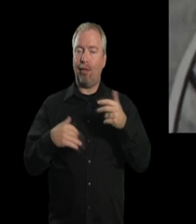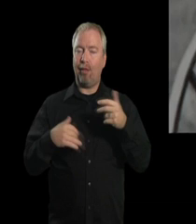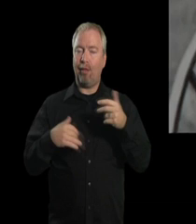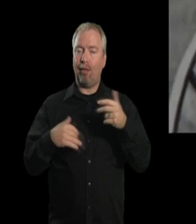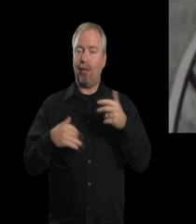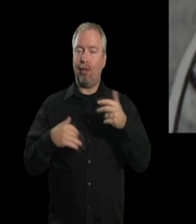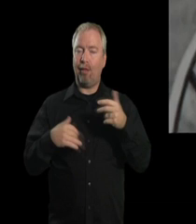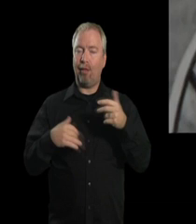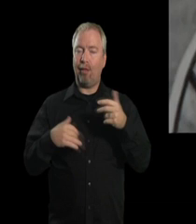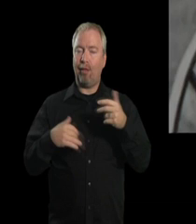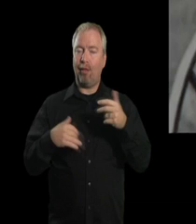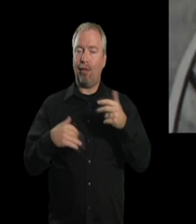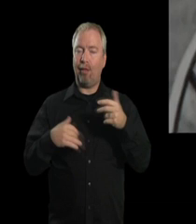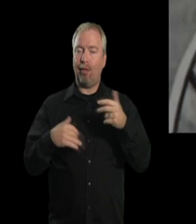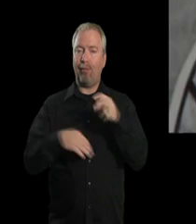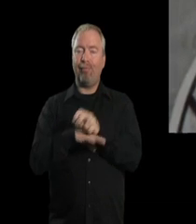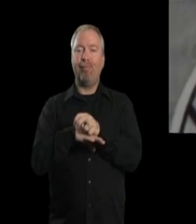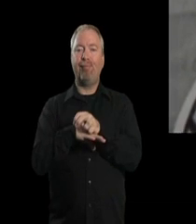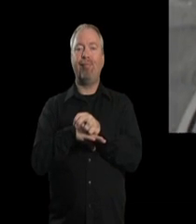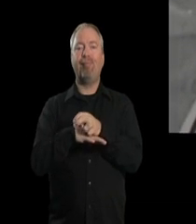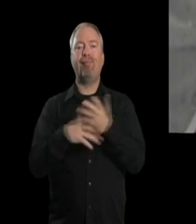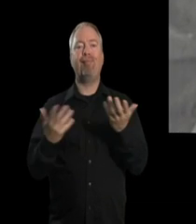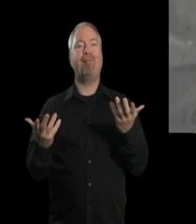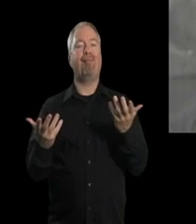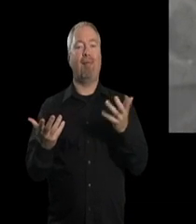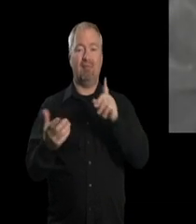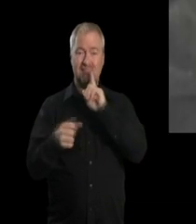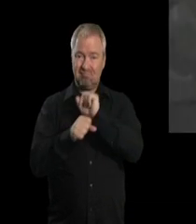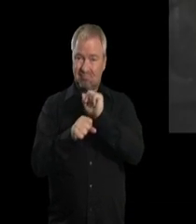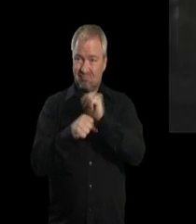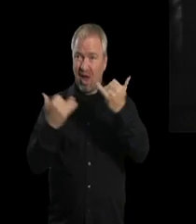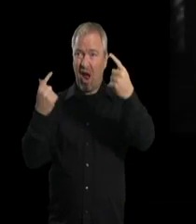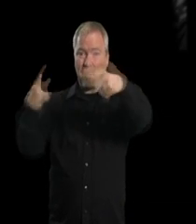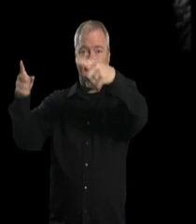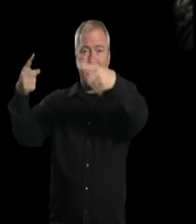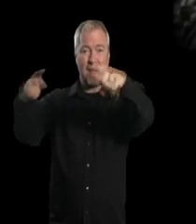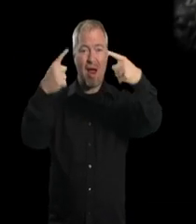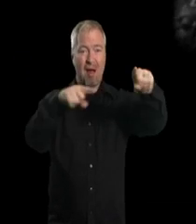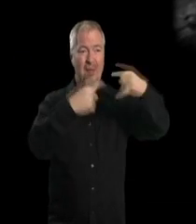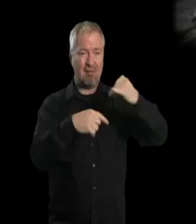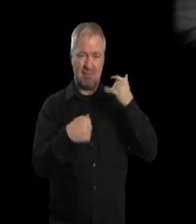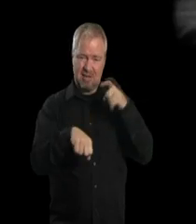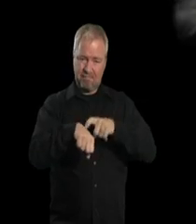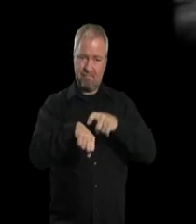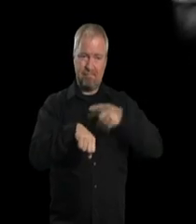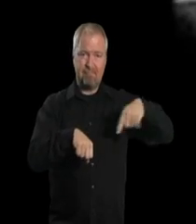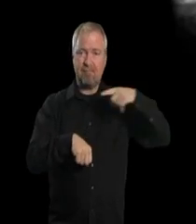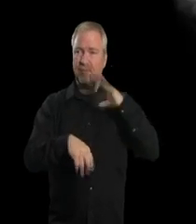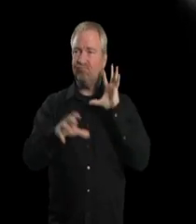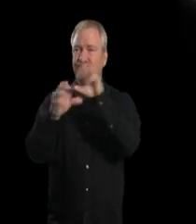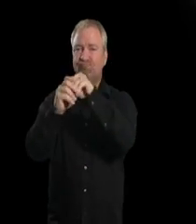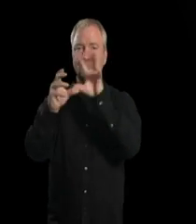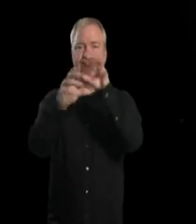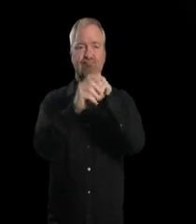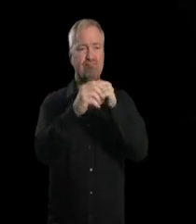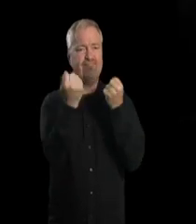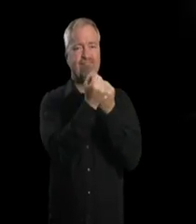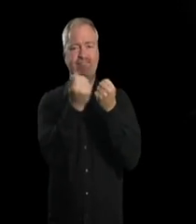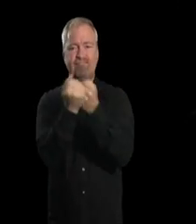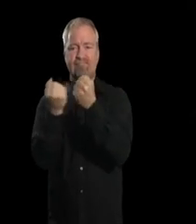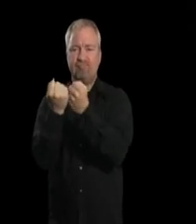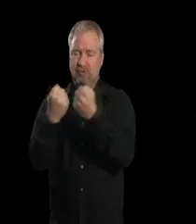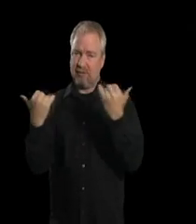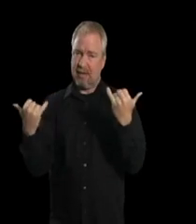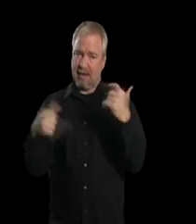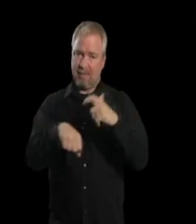photos feature people using wheelchairs. There are some good issues, but to try and get them to be those new